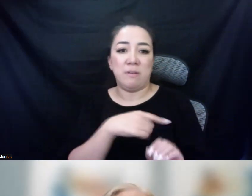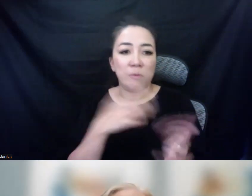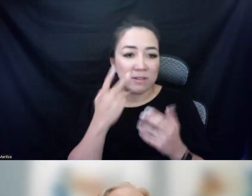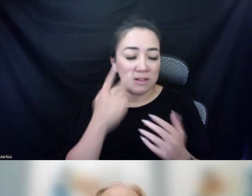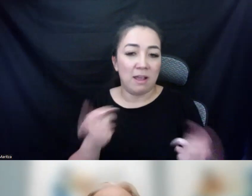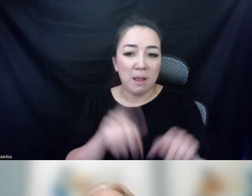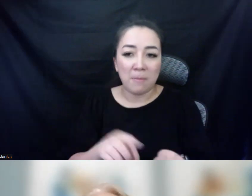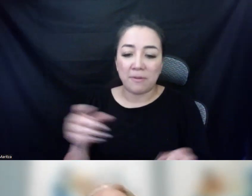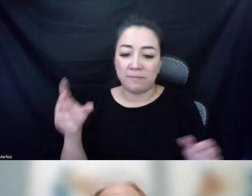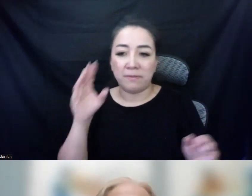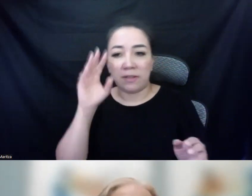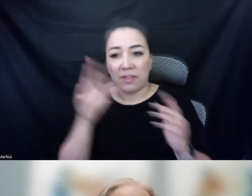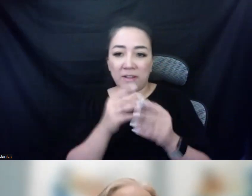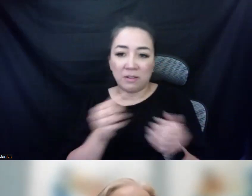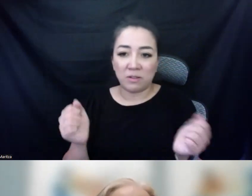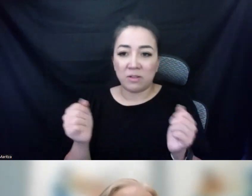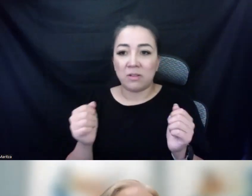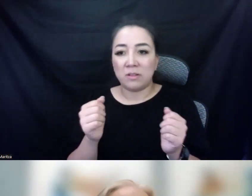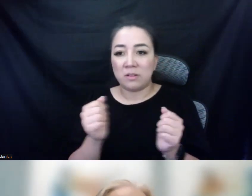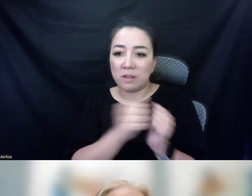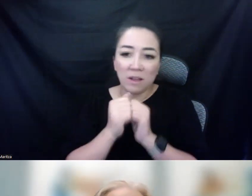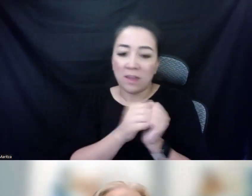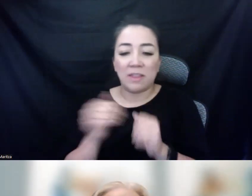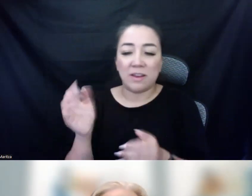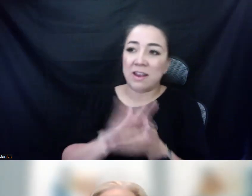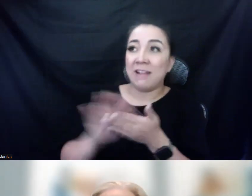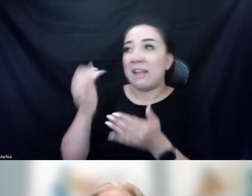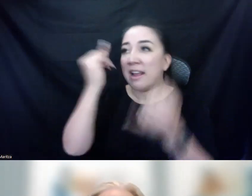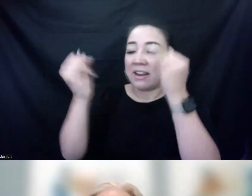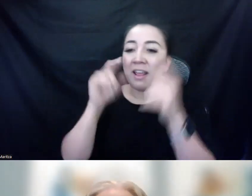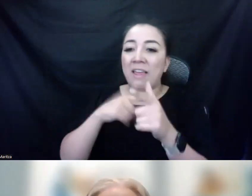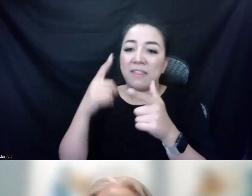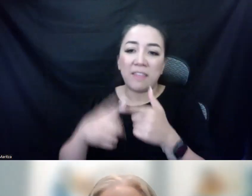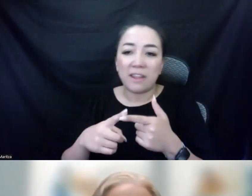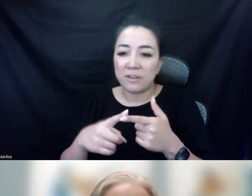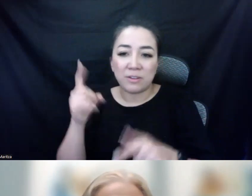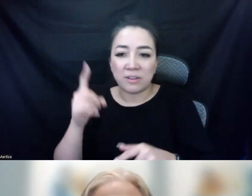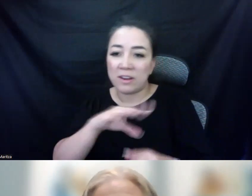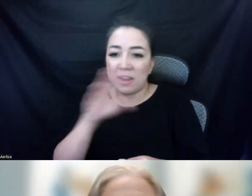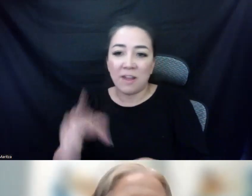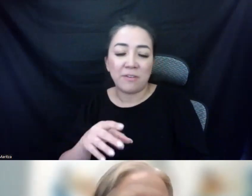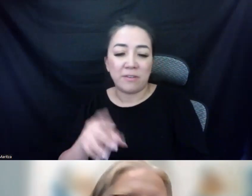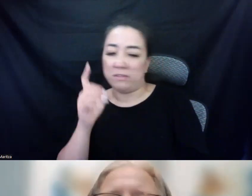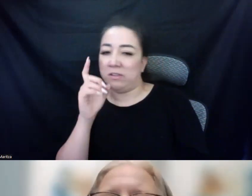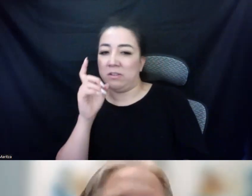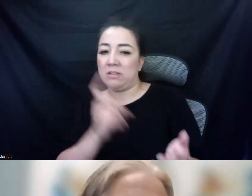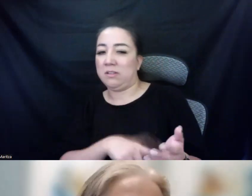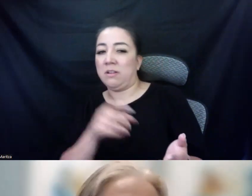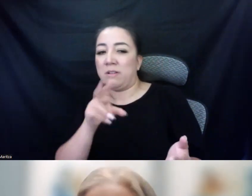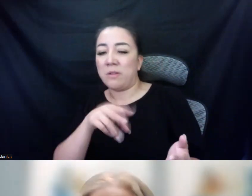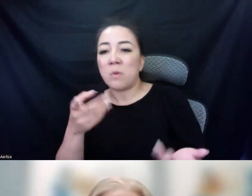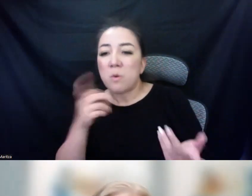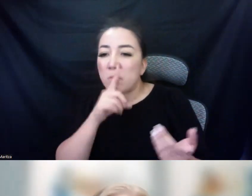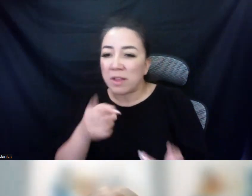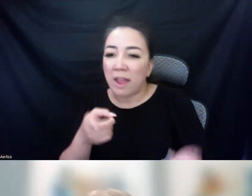just put things together and they just sound like these nice ideas, and then you can never really tell whether it really happened